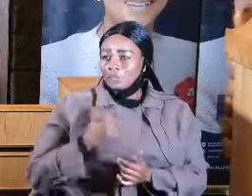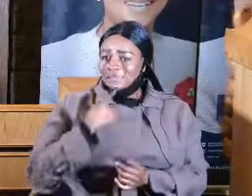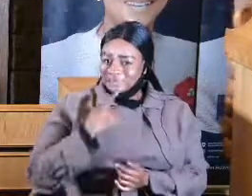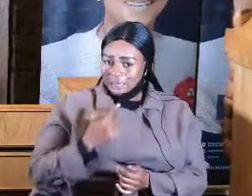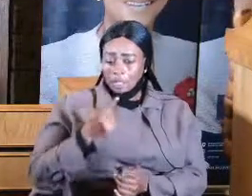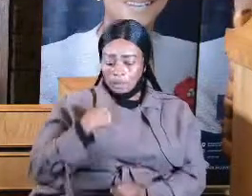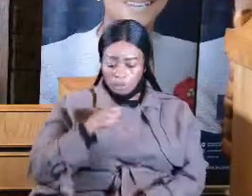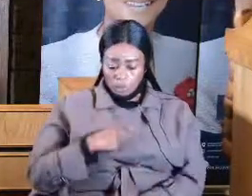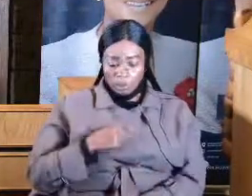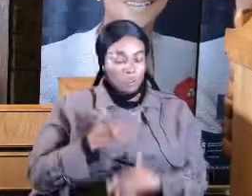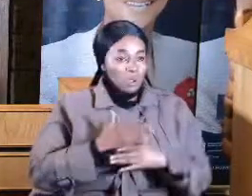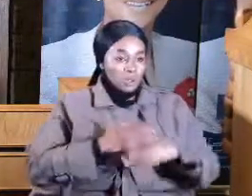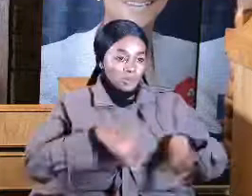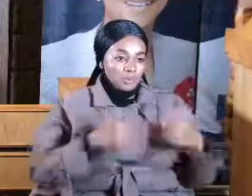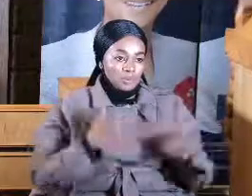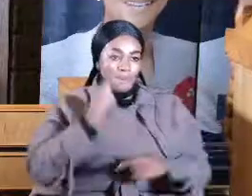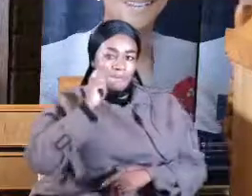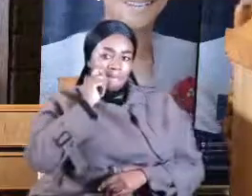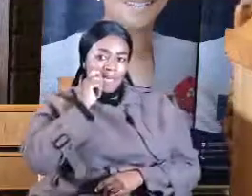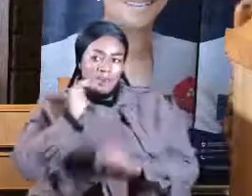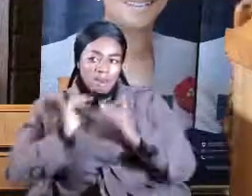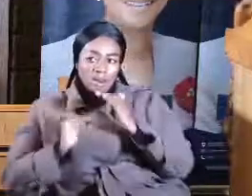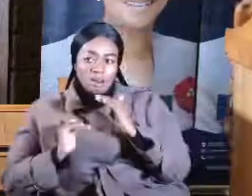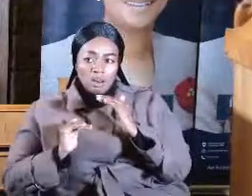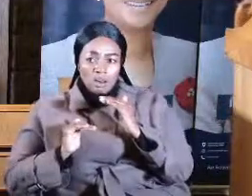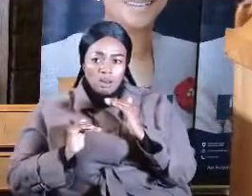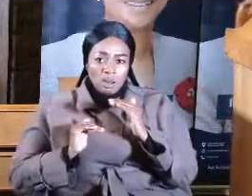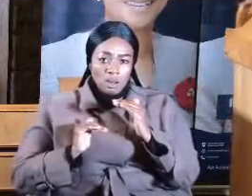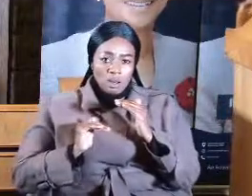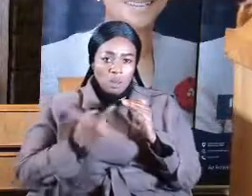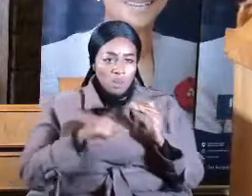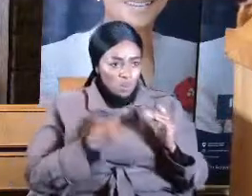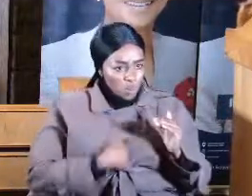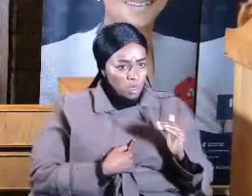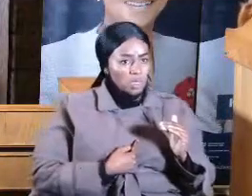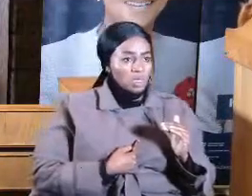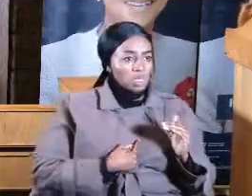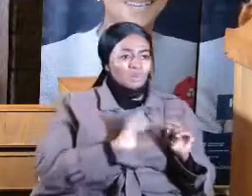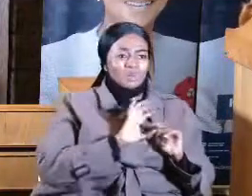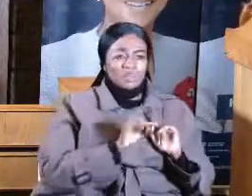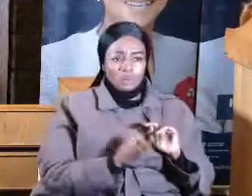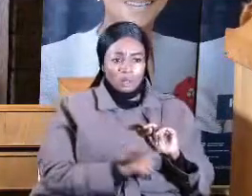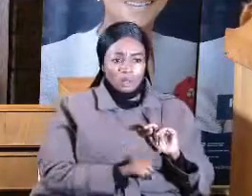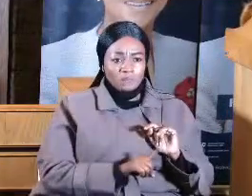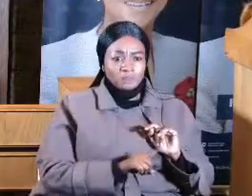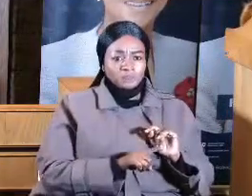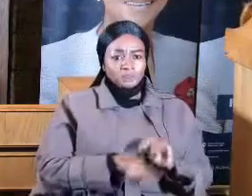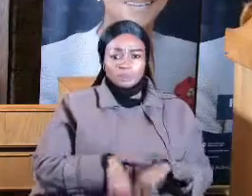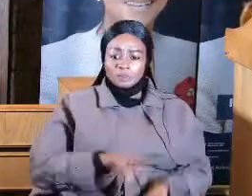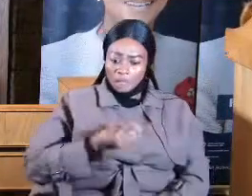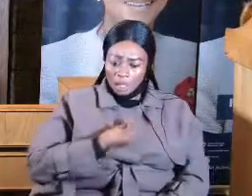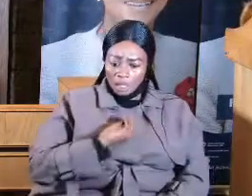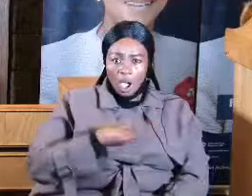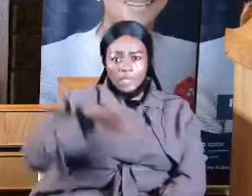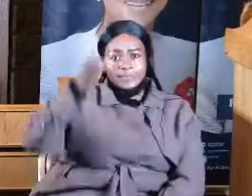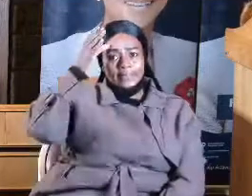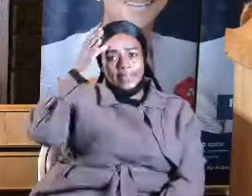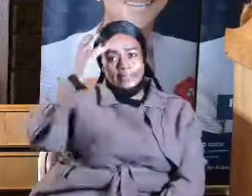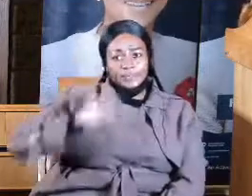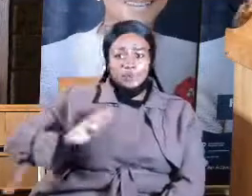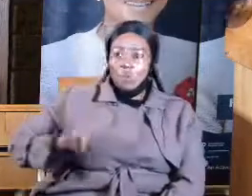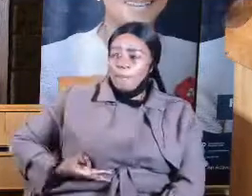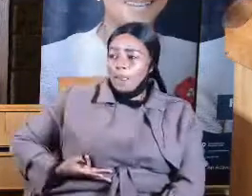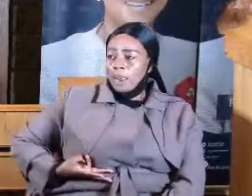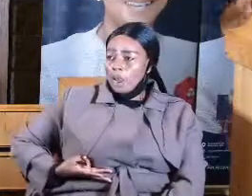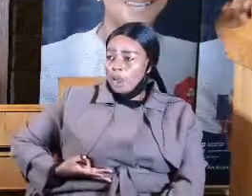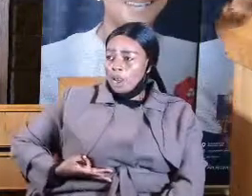unemployed than men. And what do you get? From our young, intelligent women,